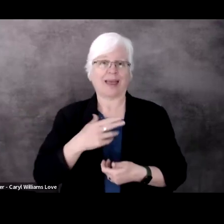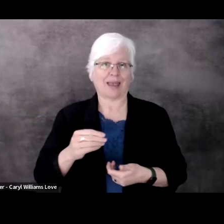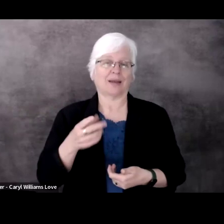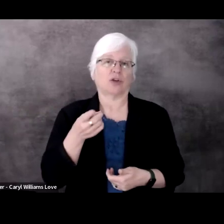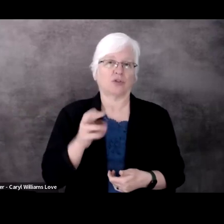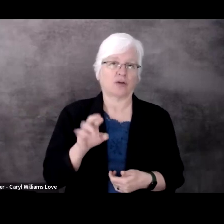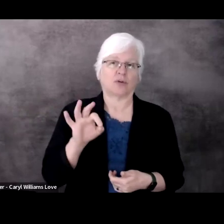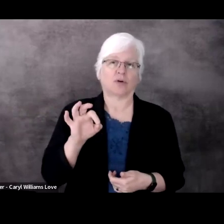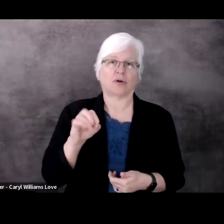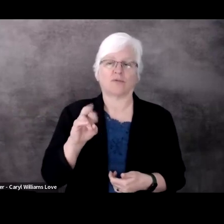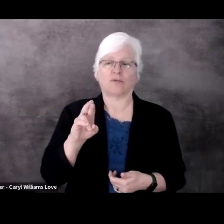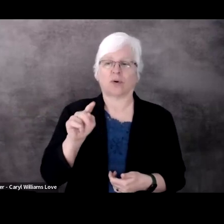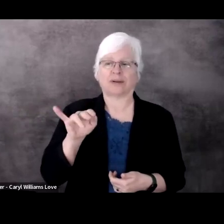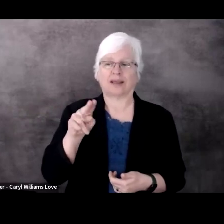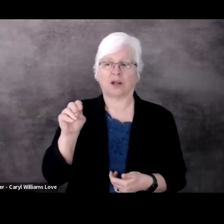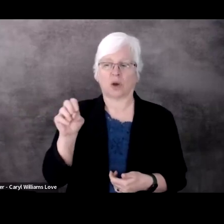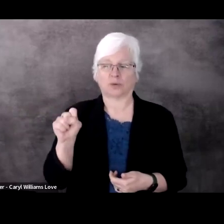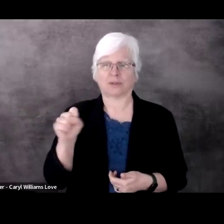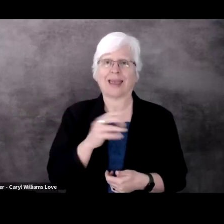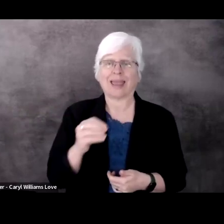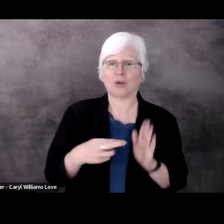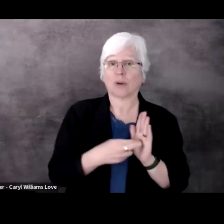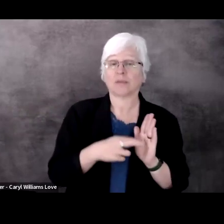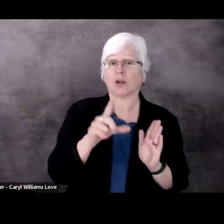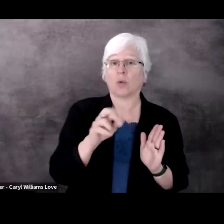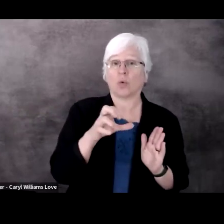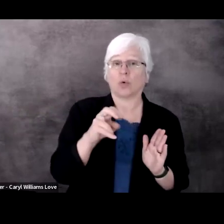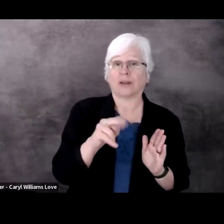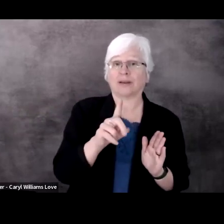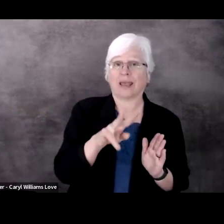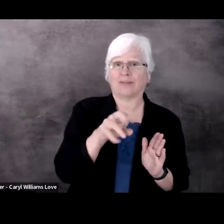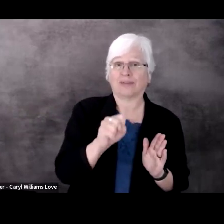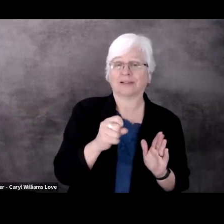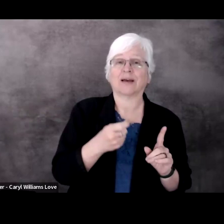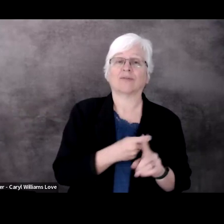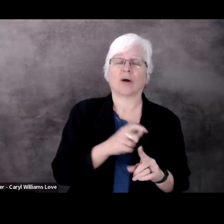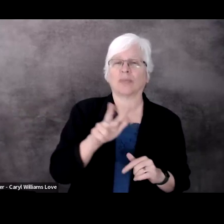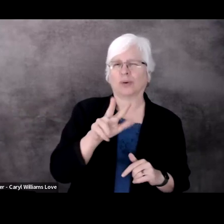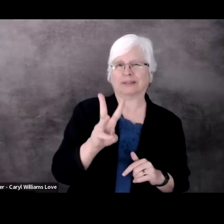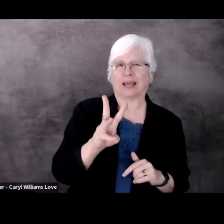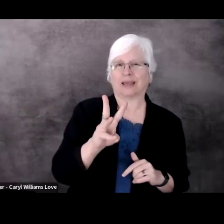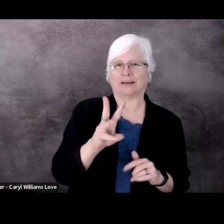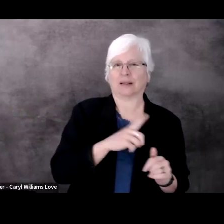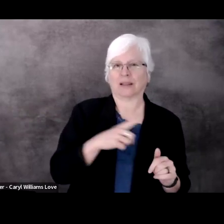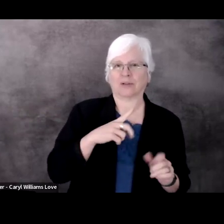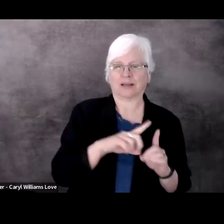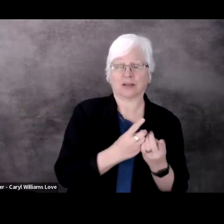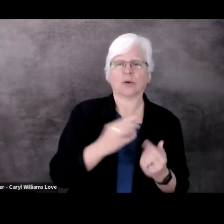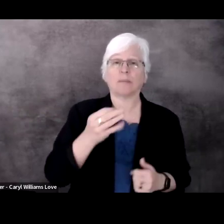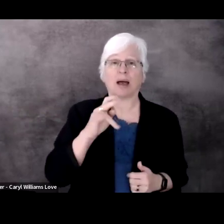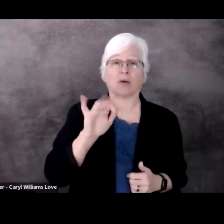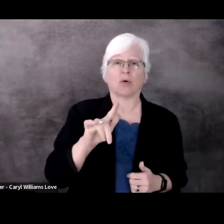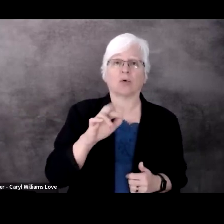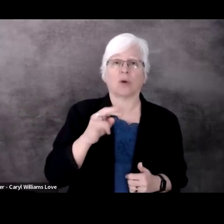also Representative Lauren Davis from the 32nd Legislative District, Michael Robertson, and Dr.